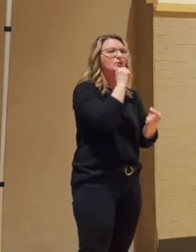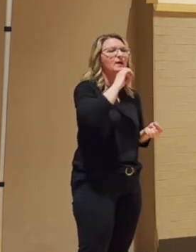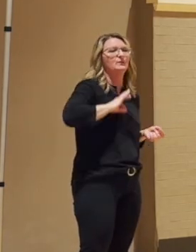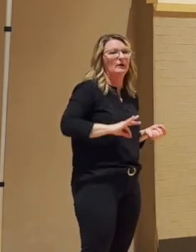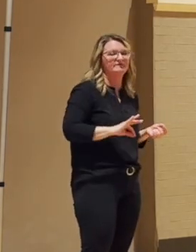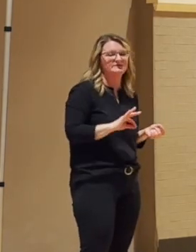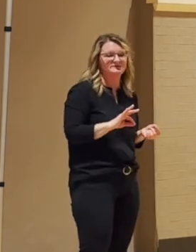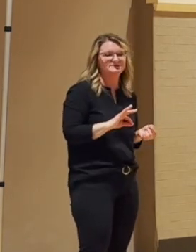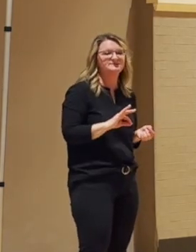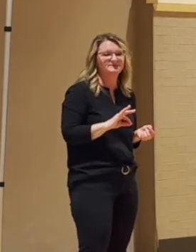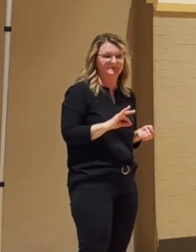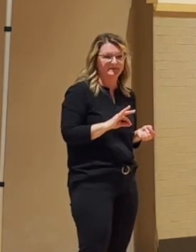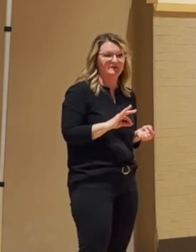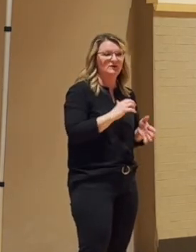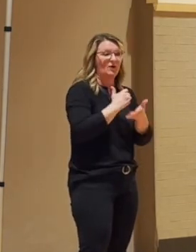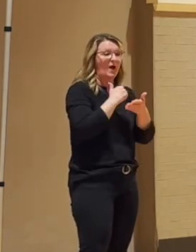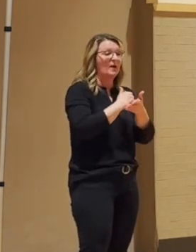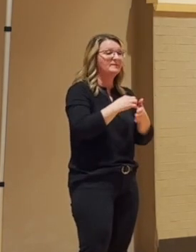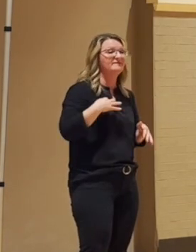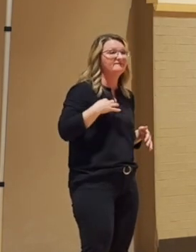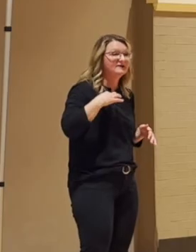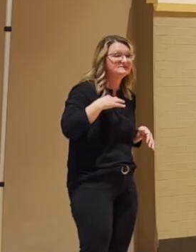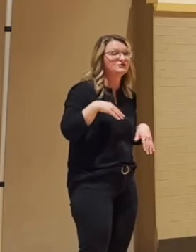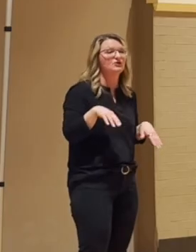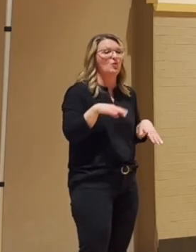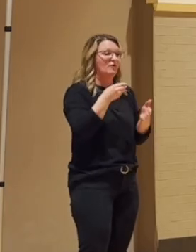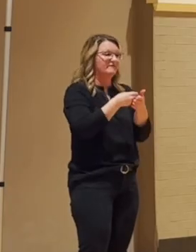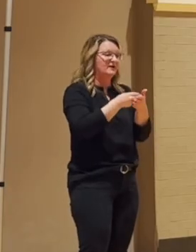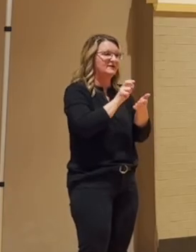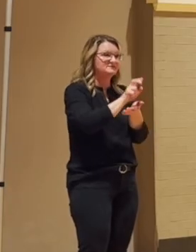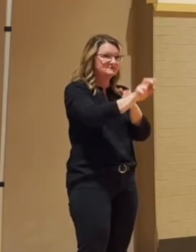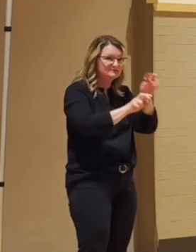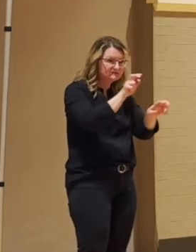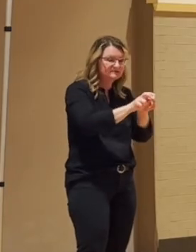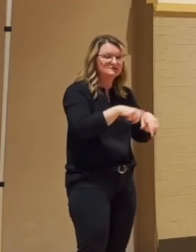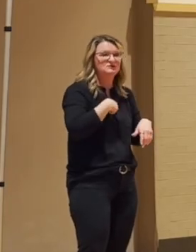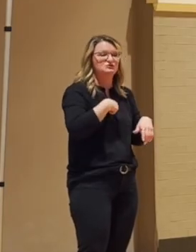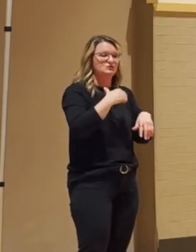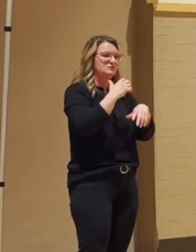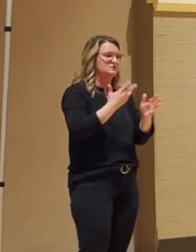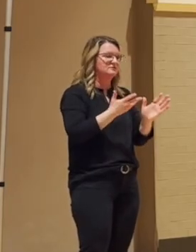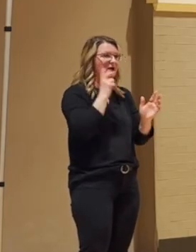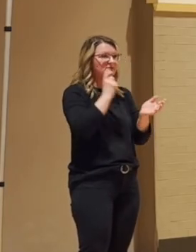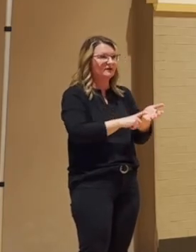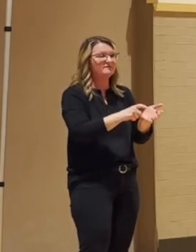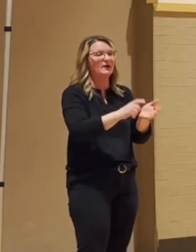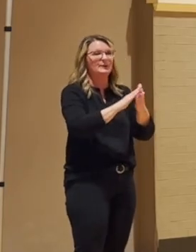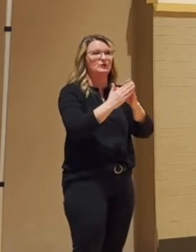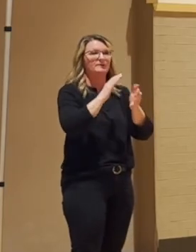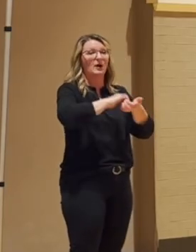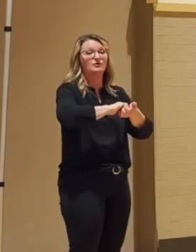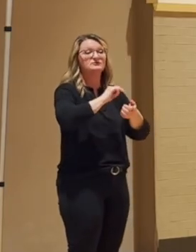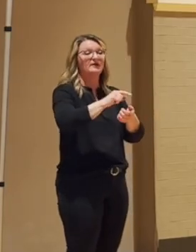nonprofits, to help with volunteerism or financial contributions to define community partners. The program